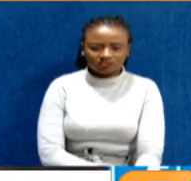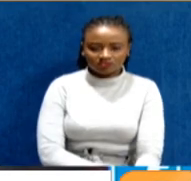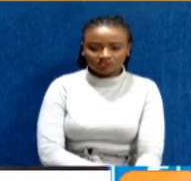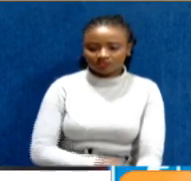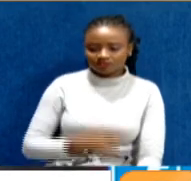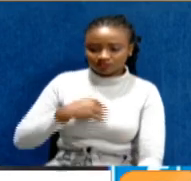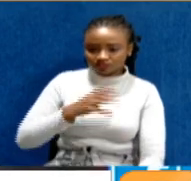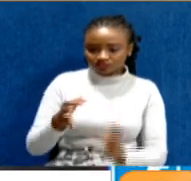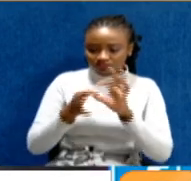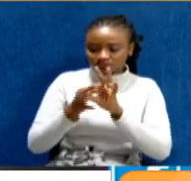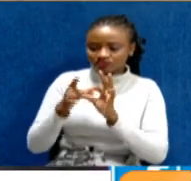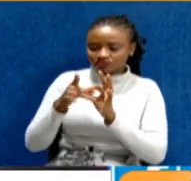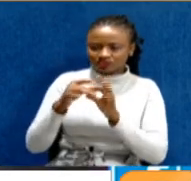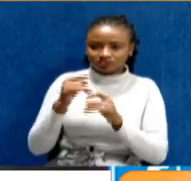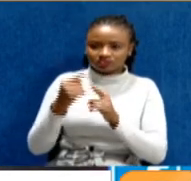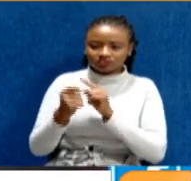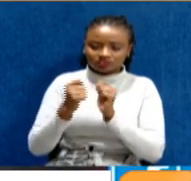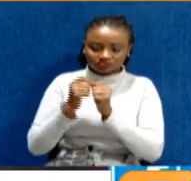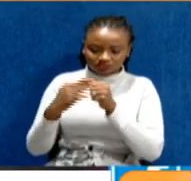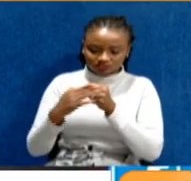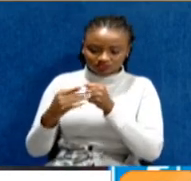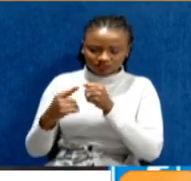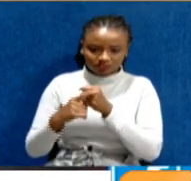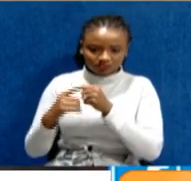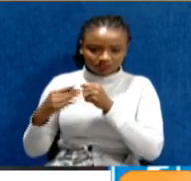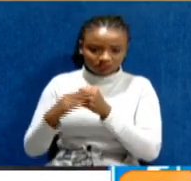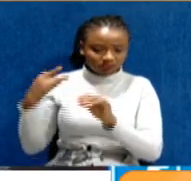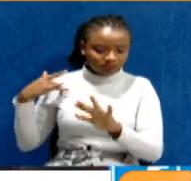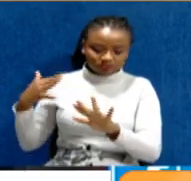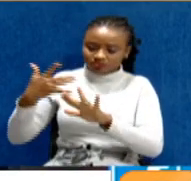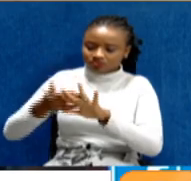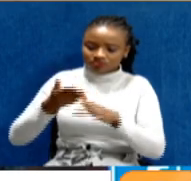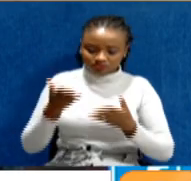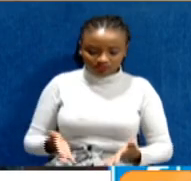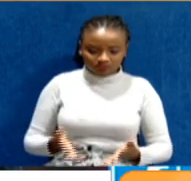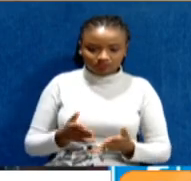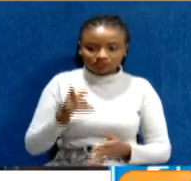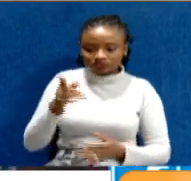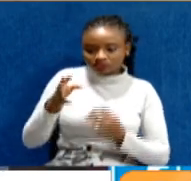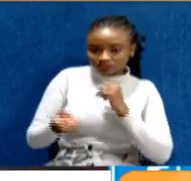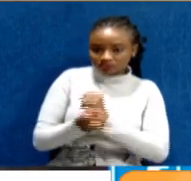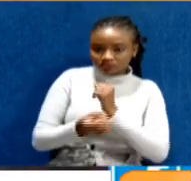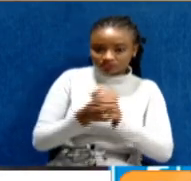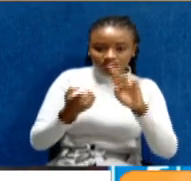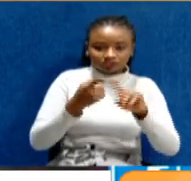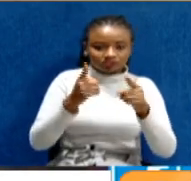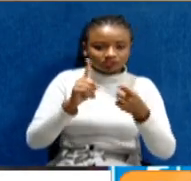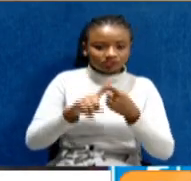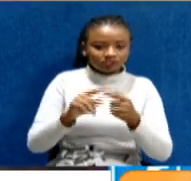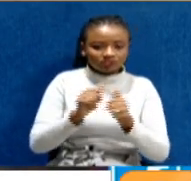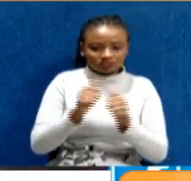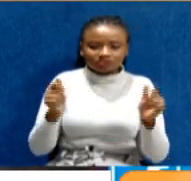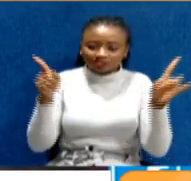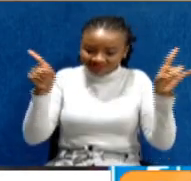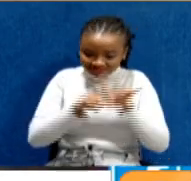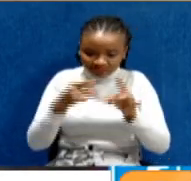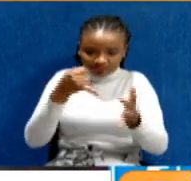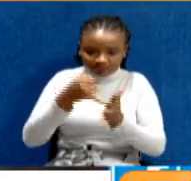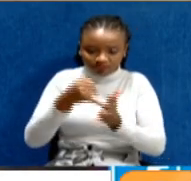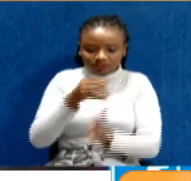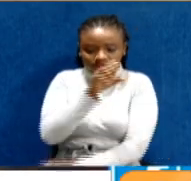was founded in 1963, and we've been a member since then. Yeah. It actually stipulates standards, even of seeds that are required